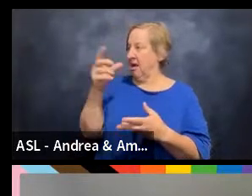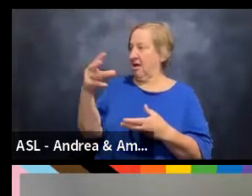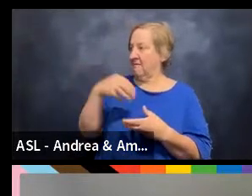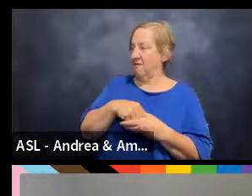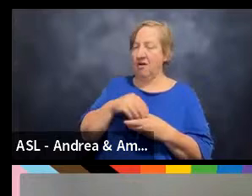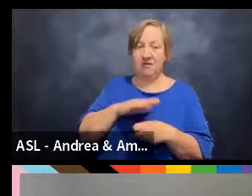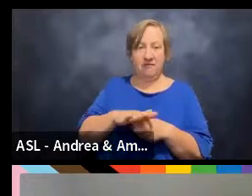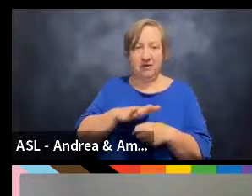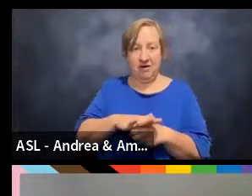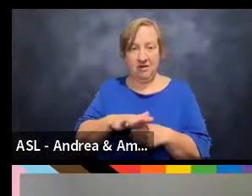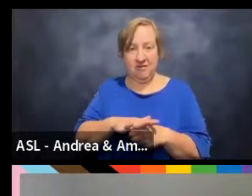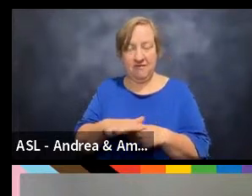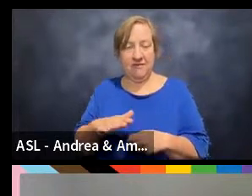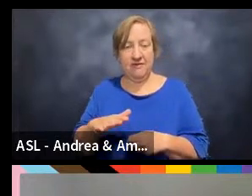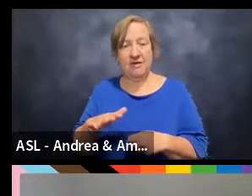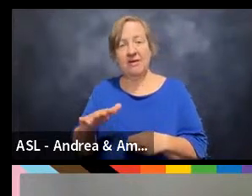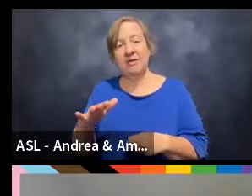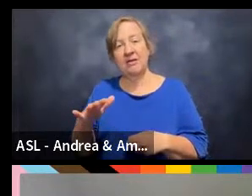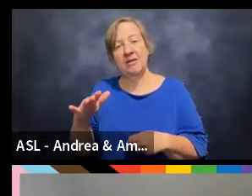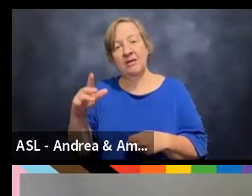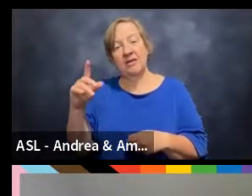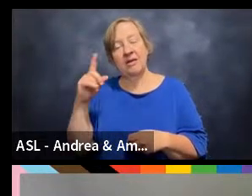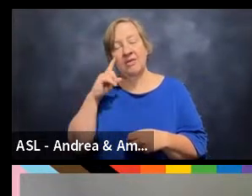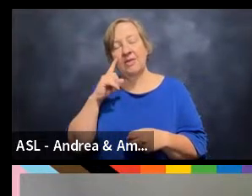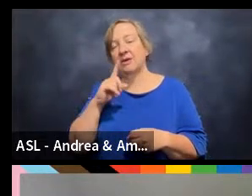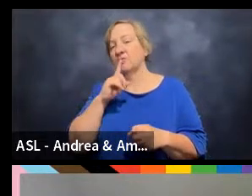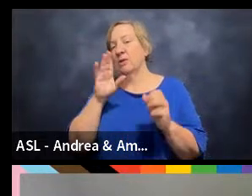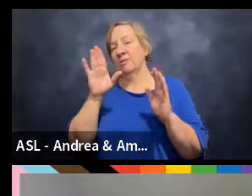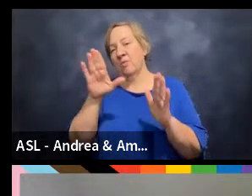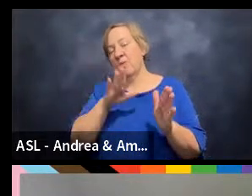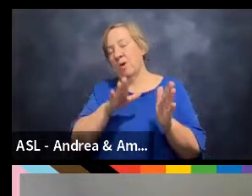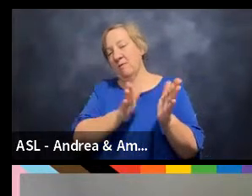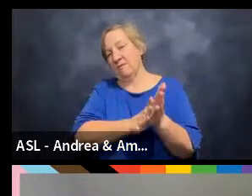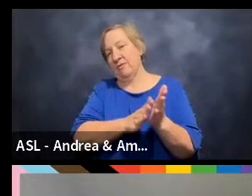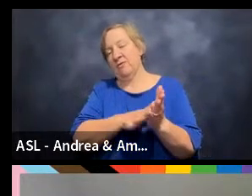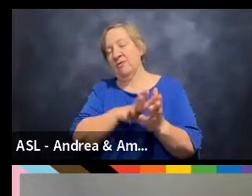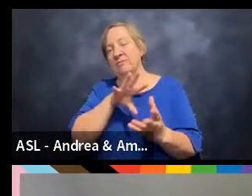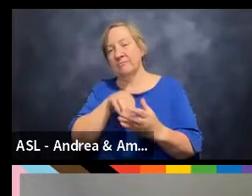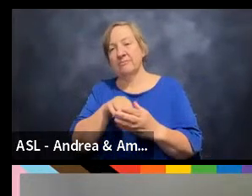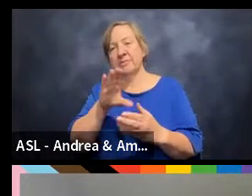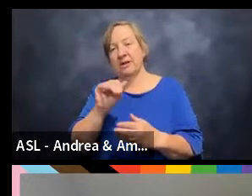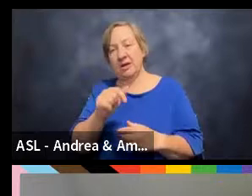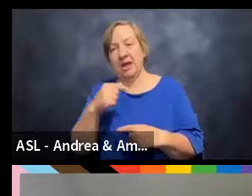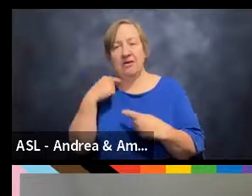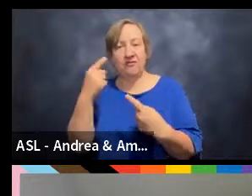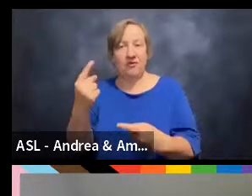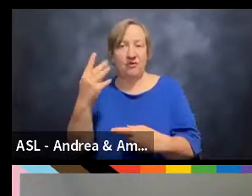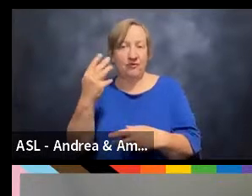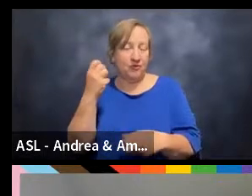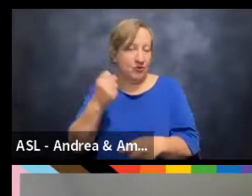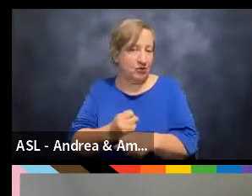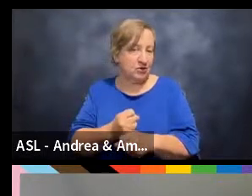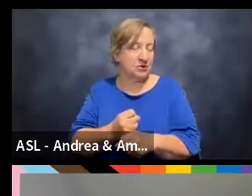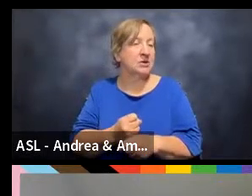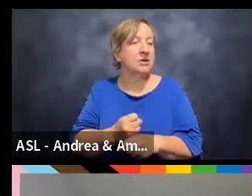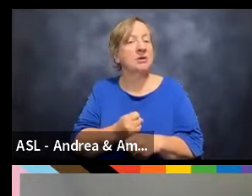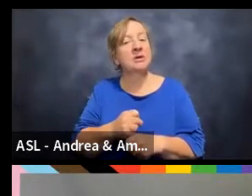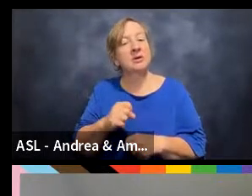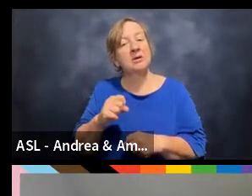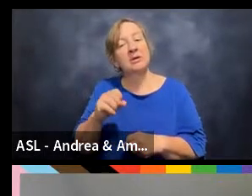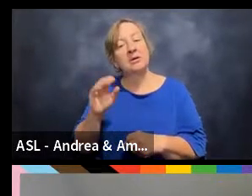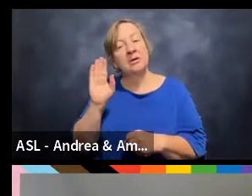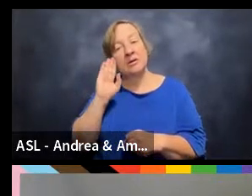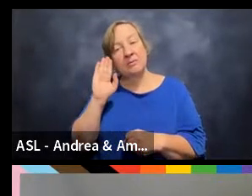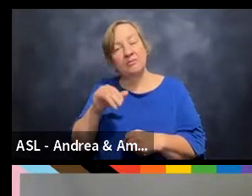enough. And I just am really commendable also being on the CAG for the last 4 years, just in the way that